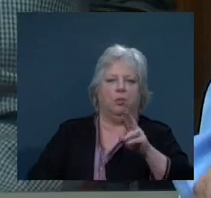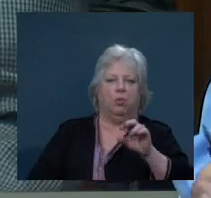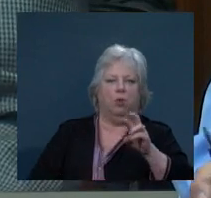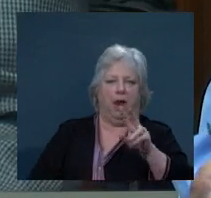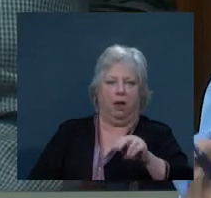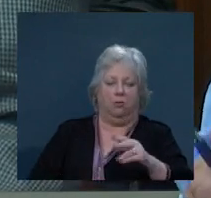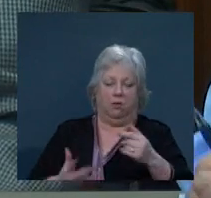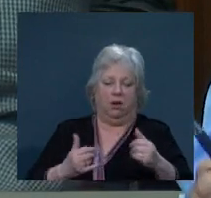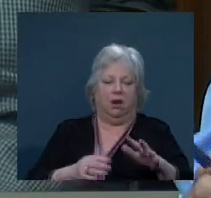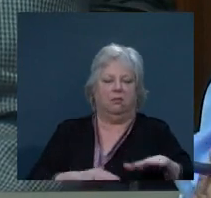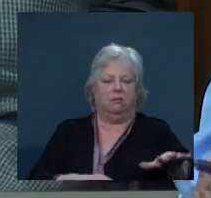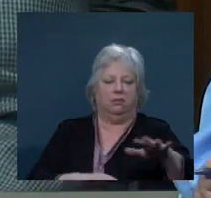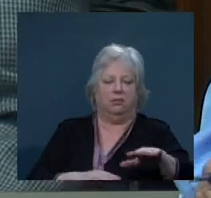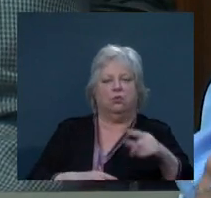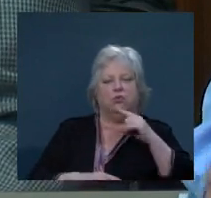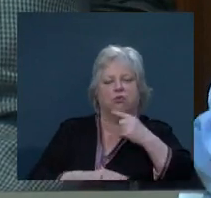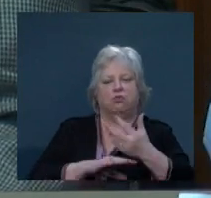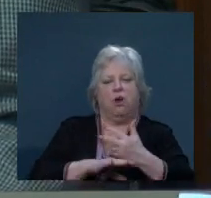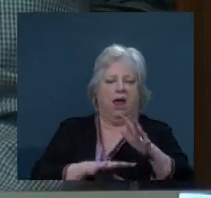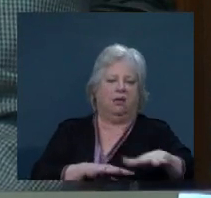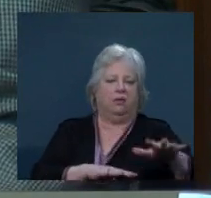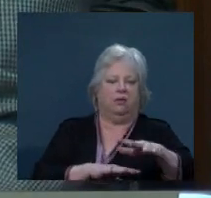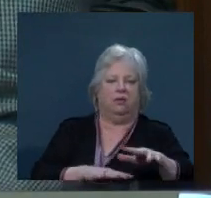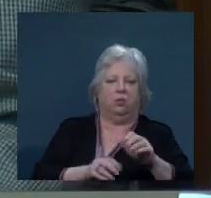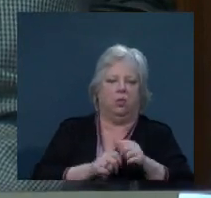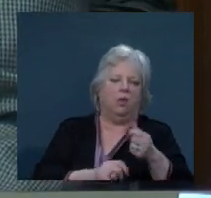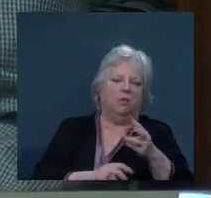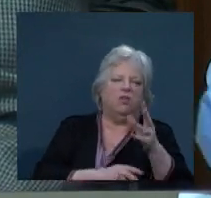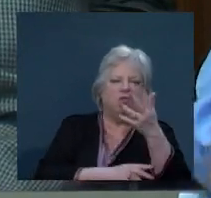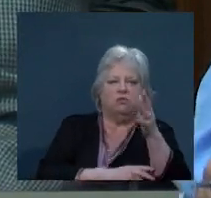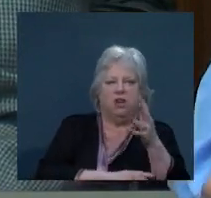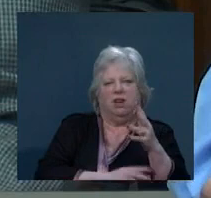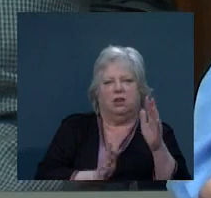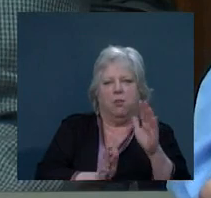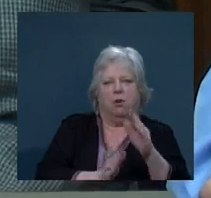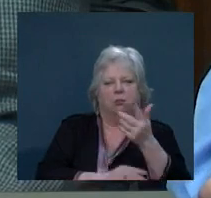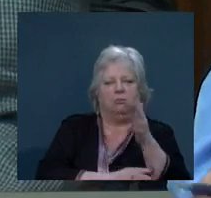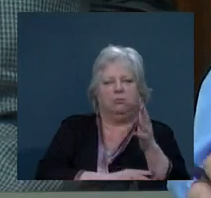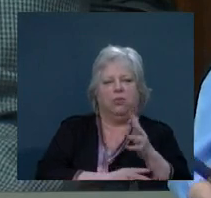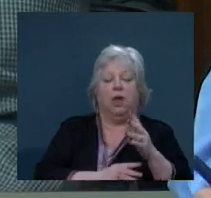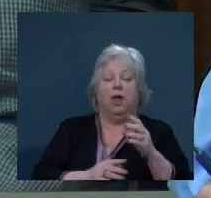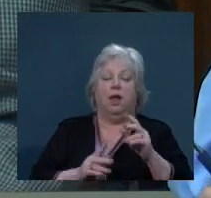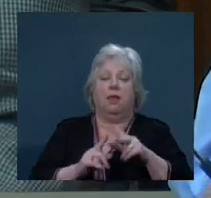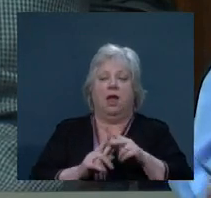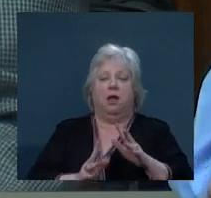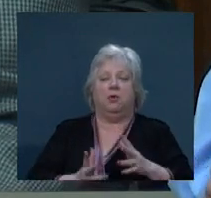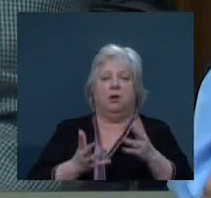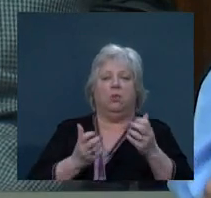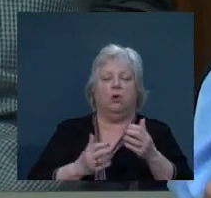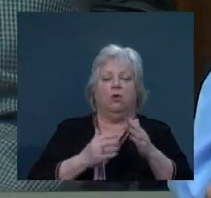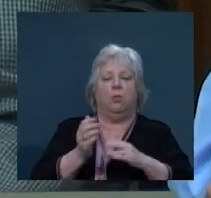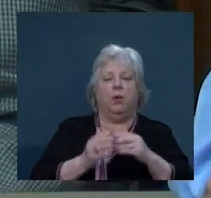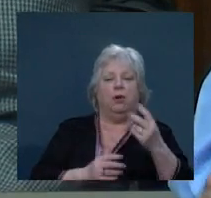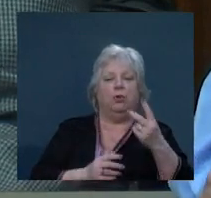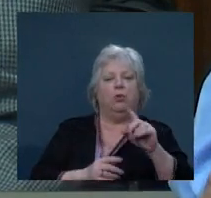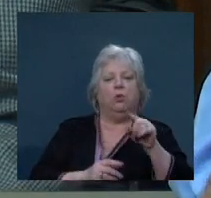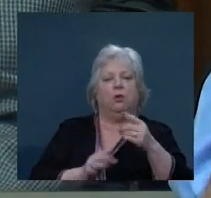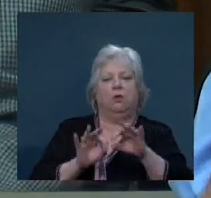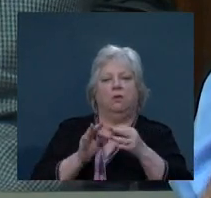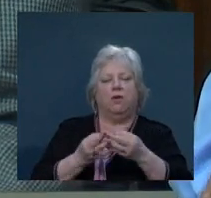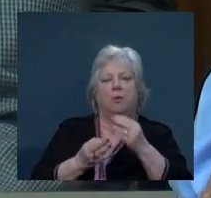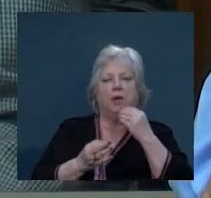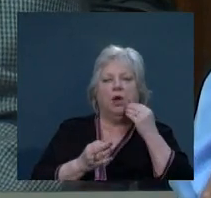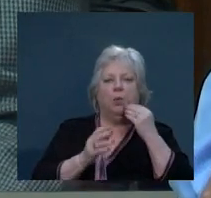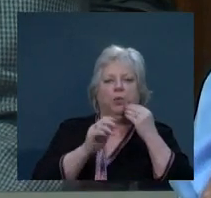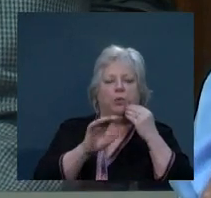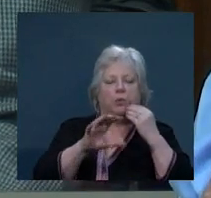currently undeveloped and grass covered with a few small to medium-sized trees. The applicant proposes to construct 2 single-family residences